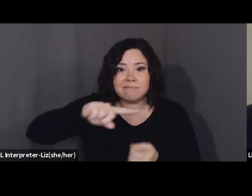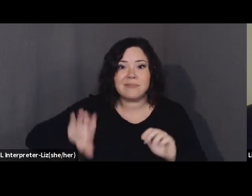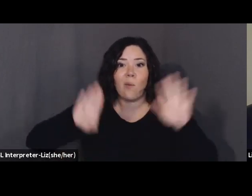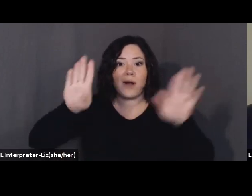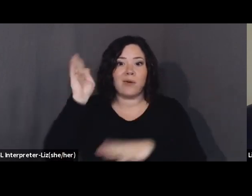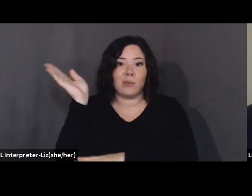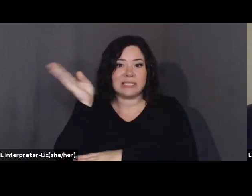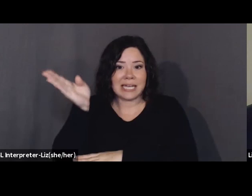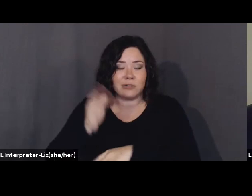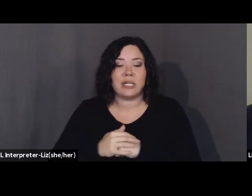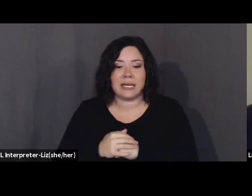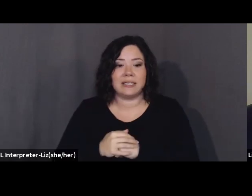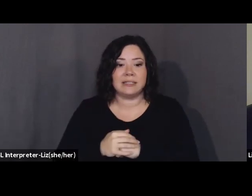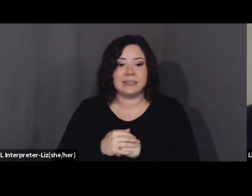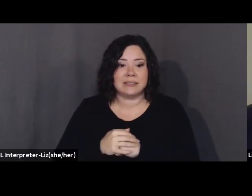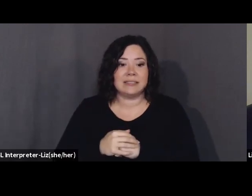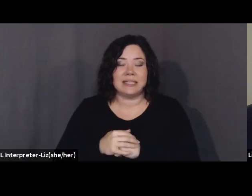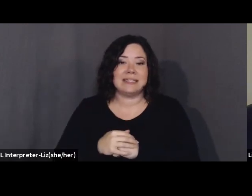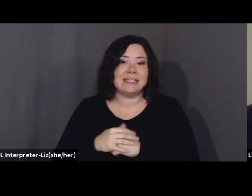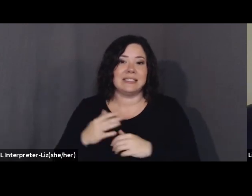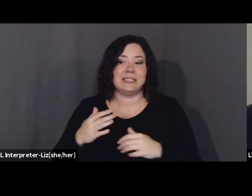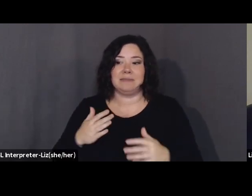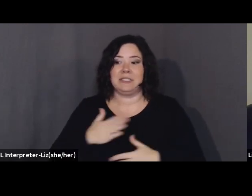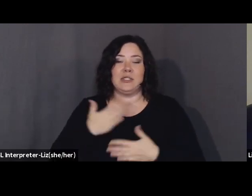presentation. It's been a joy to be part of